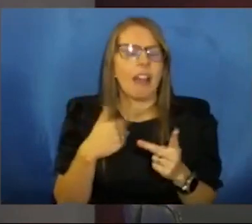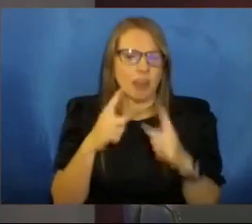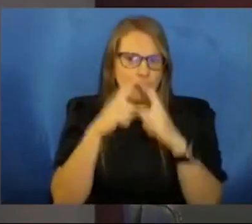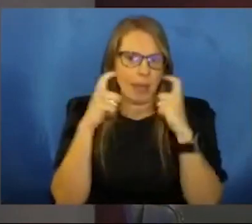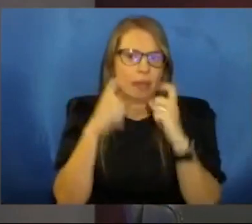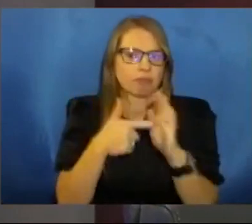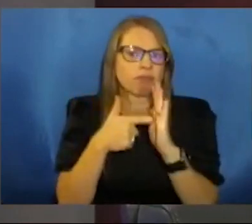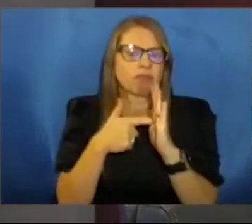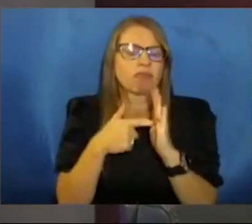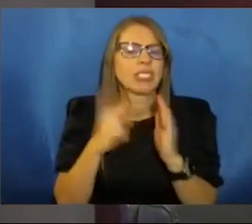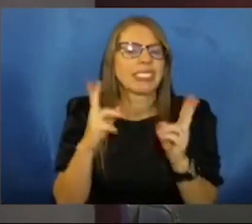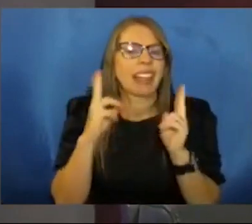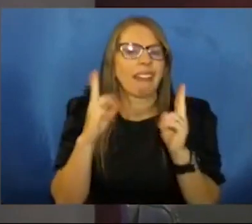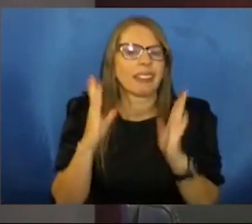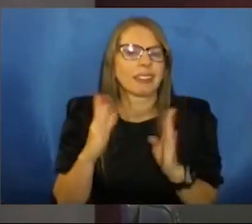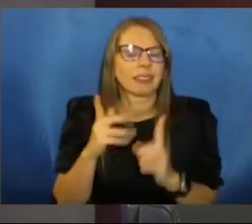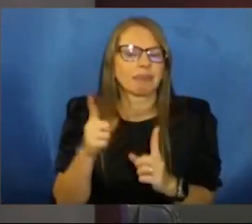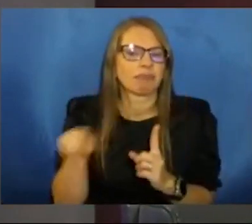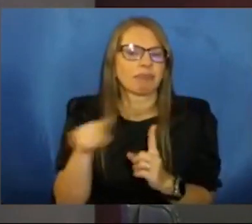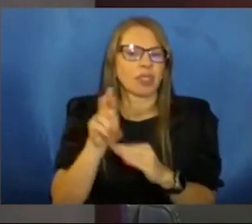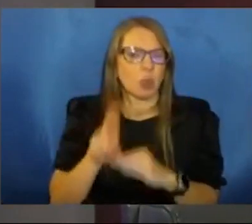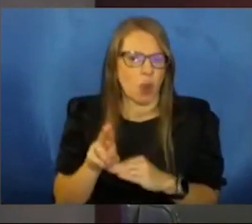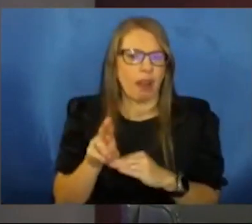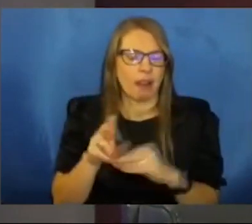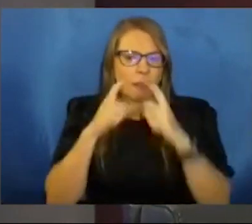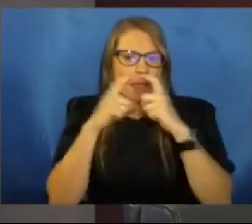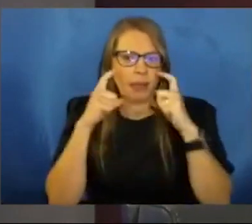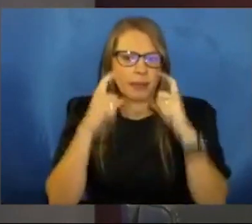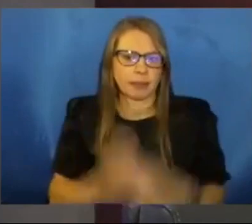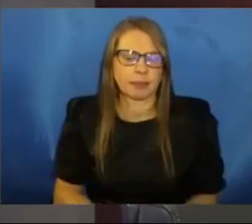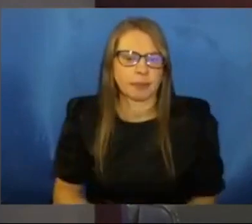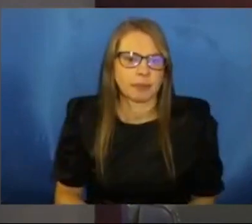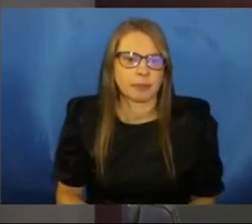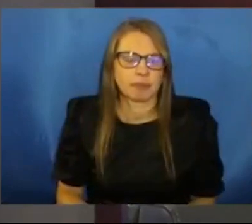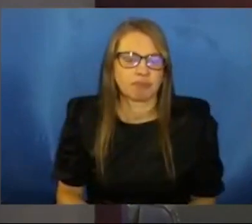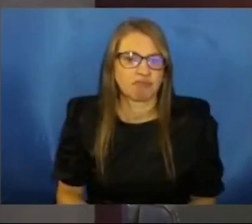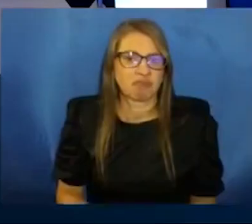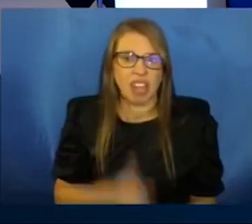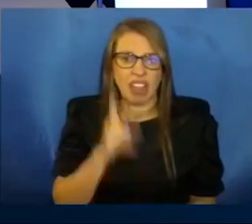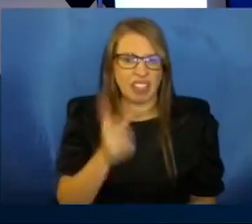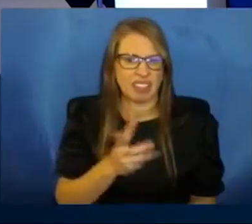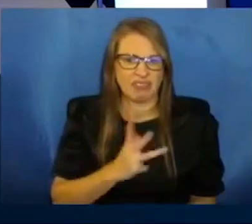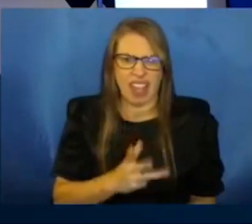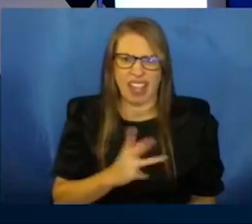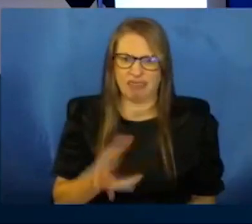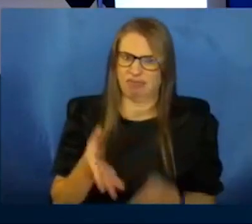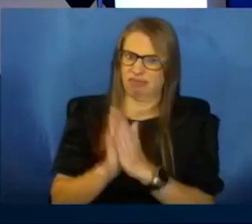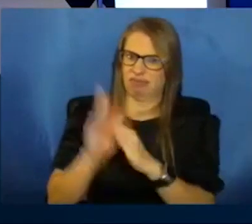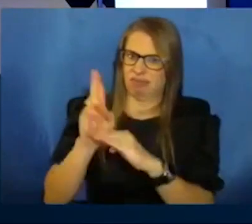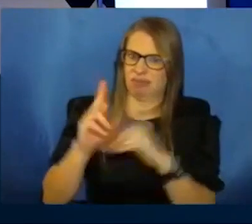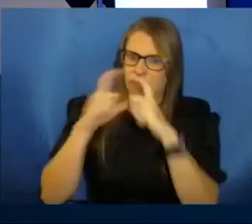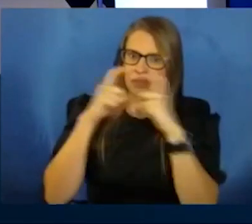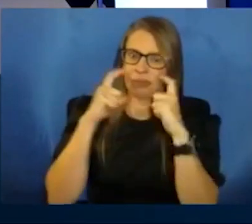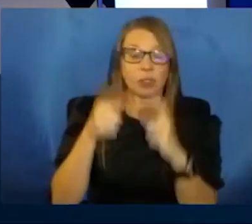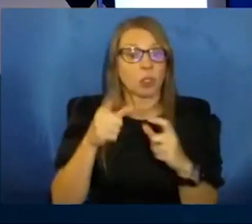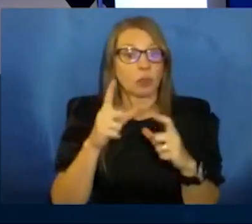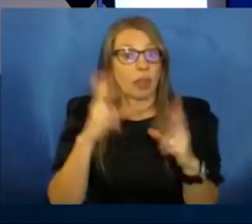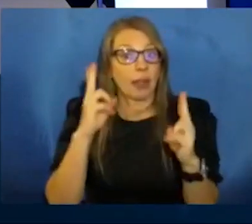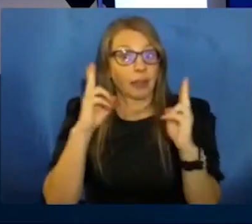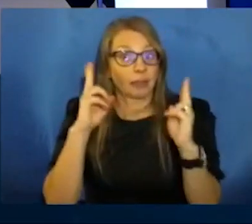the quarantine. I don't think we need to see an updated quarantine rule. I think if you are quarantining because you have